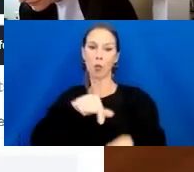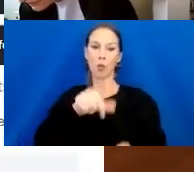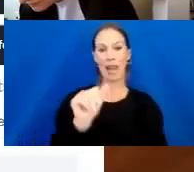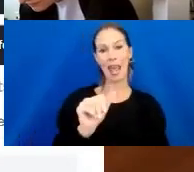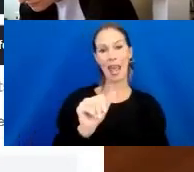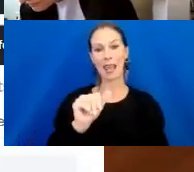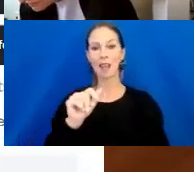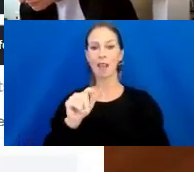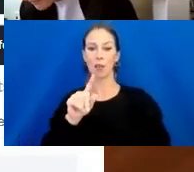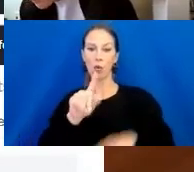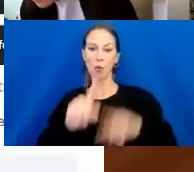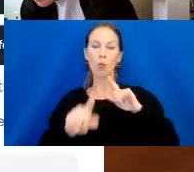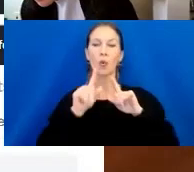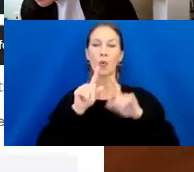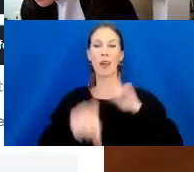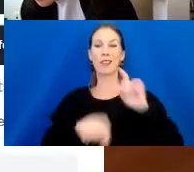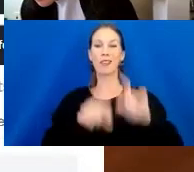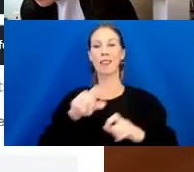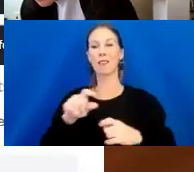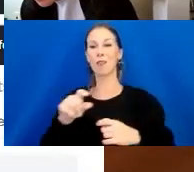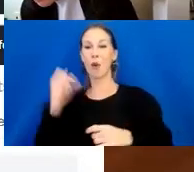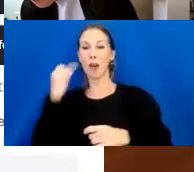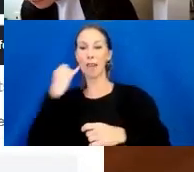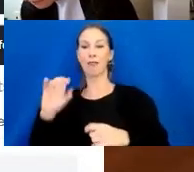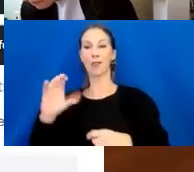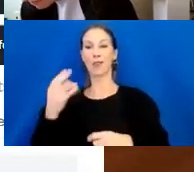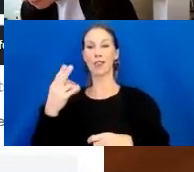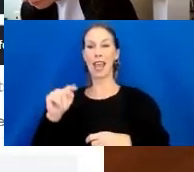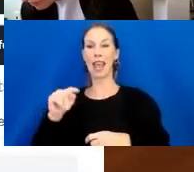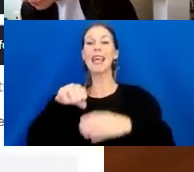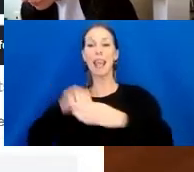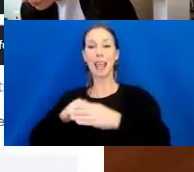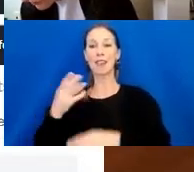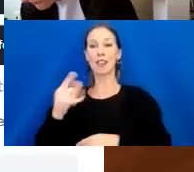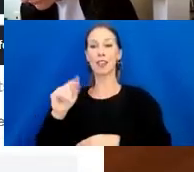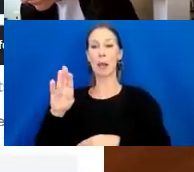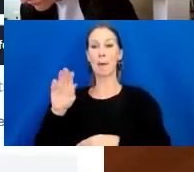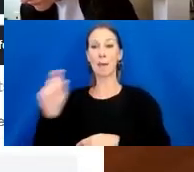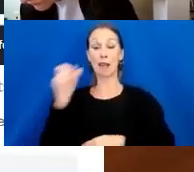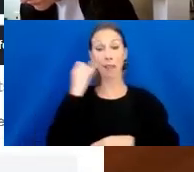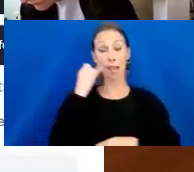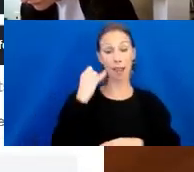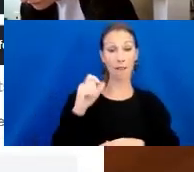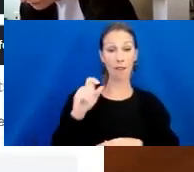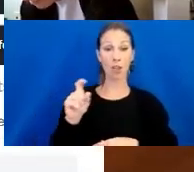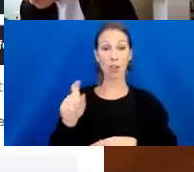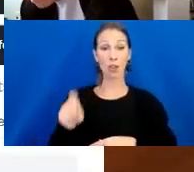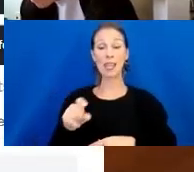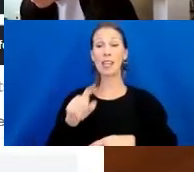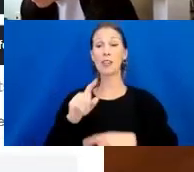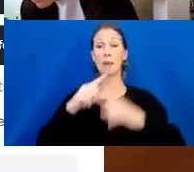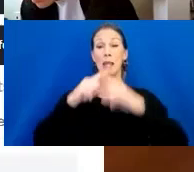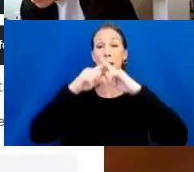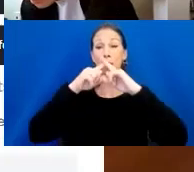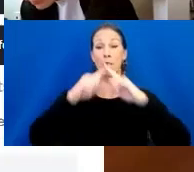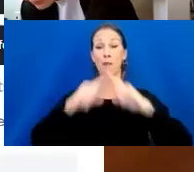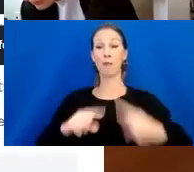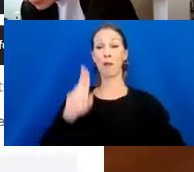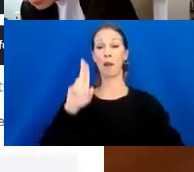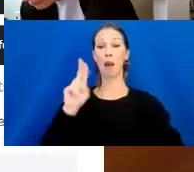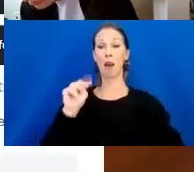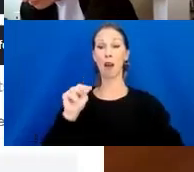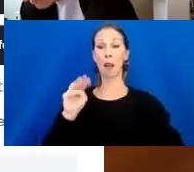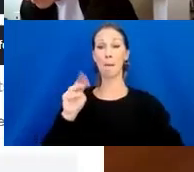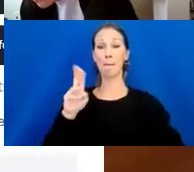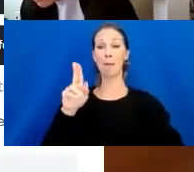If you do need someone to be unmuted, that is where you would ask assistance from your host, who is going to be your technical